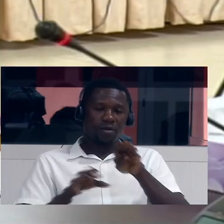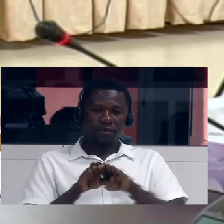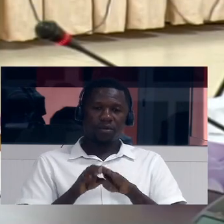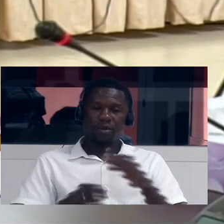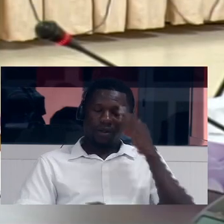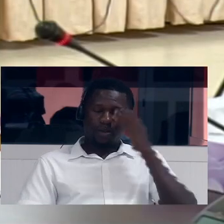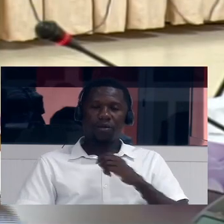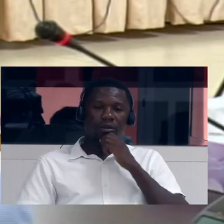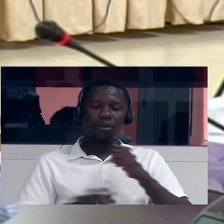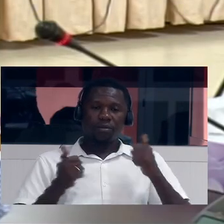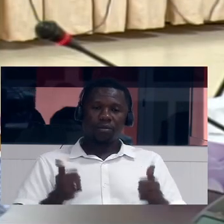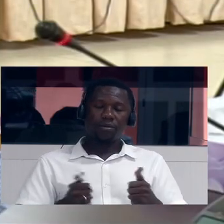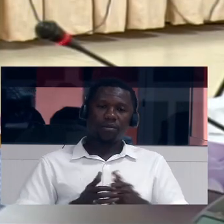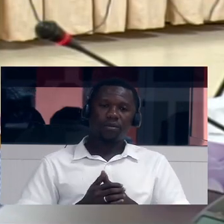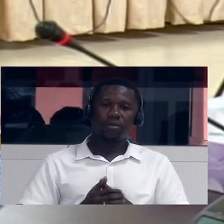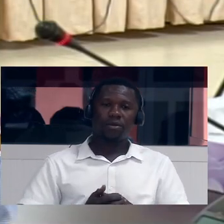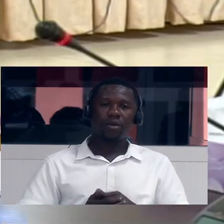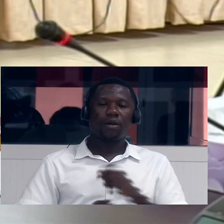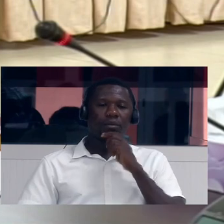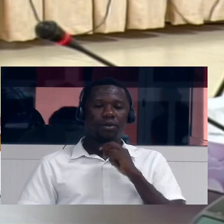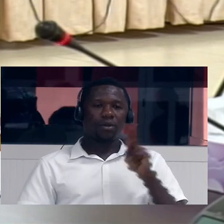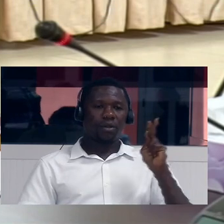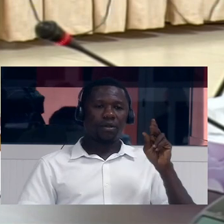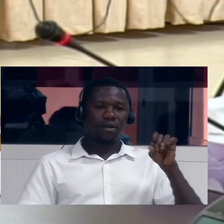The Chairman, Mr. King,